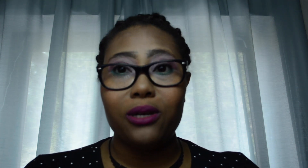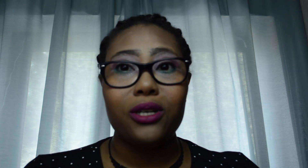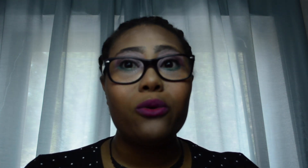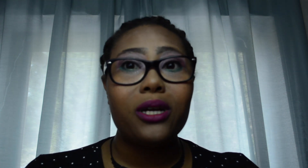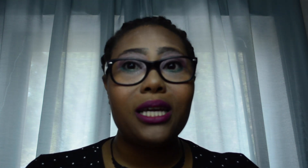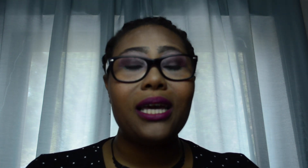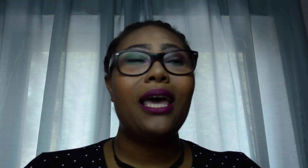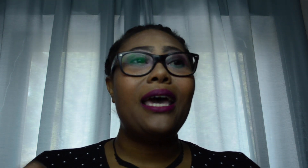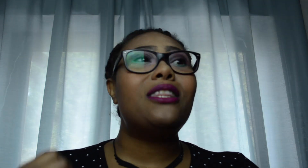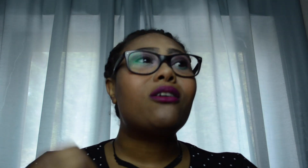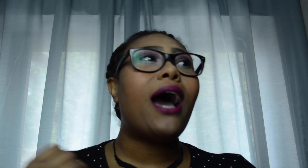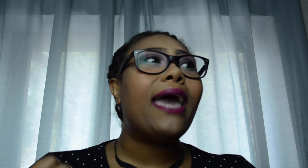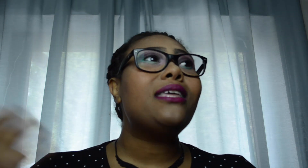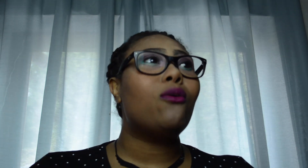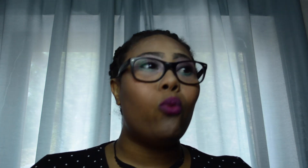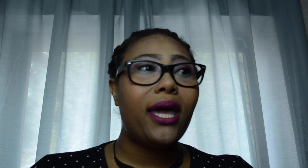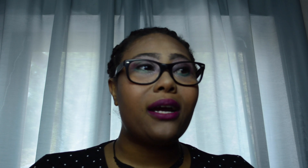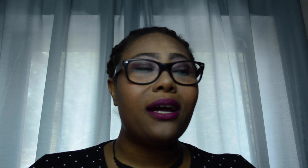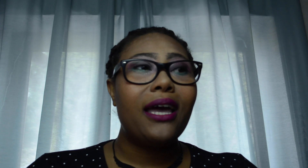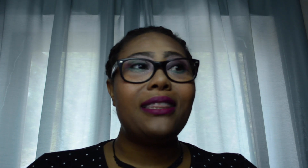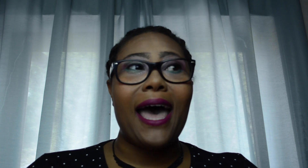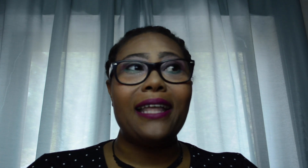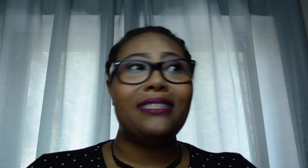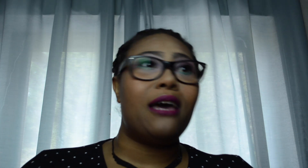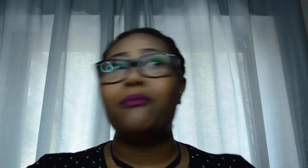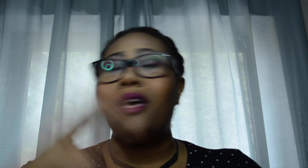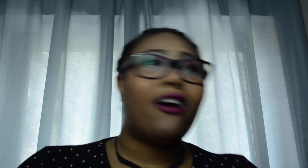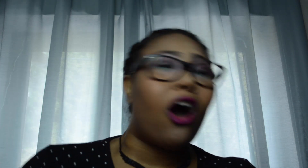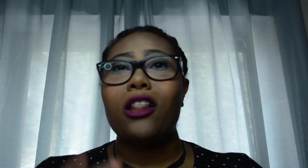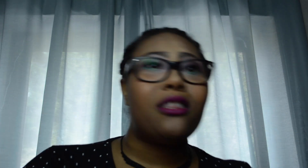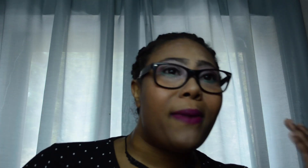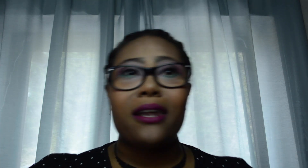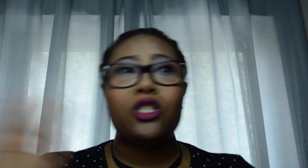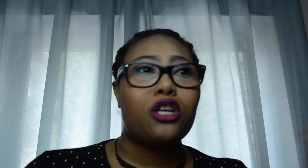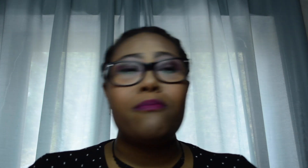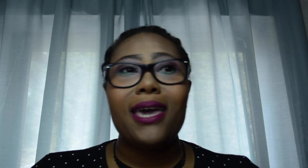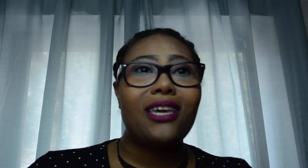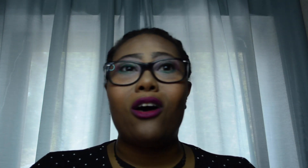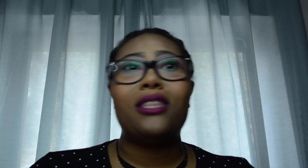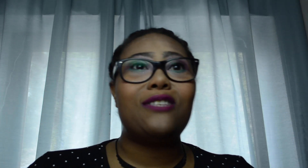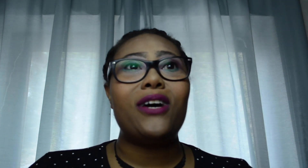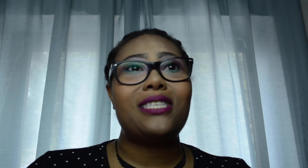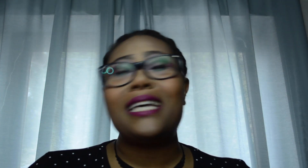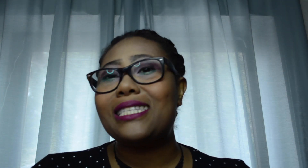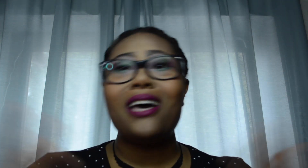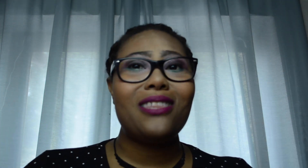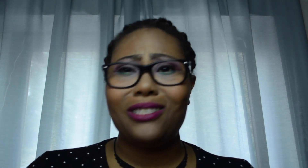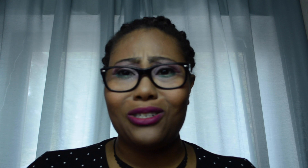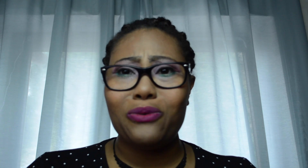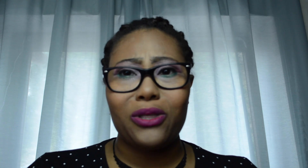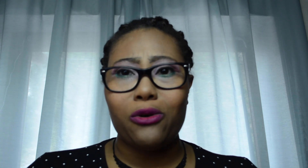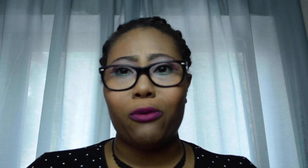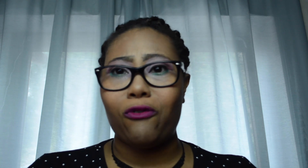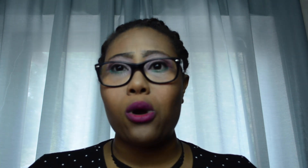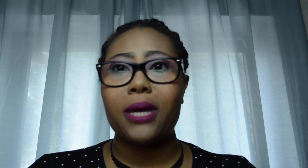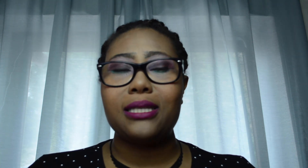of superiority. They're highly aware that them calling the manager and making all this fuss has nothing to